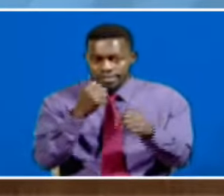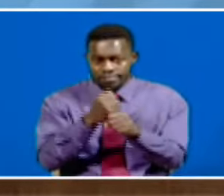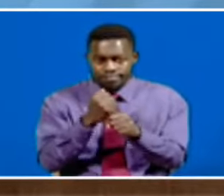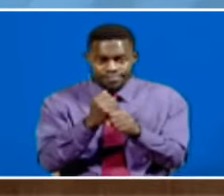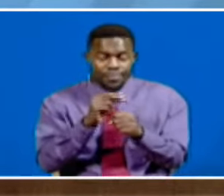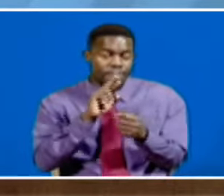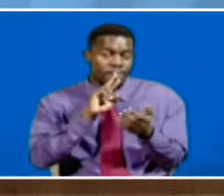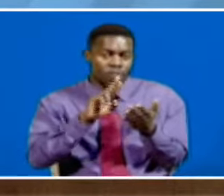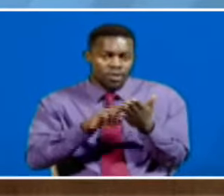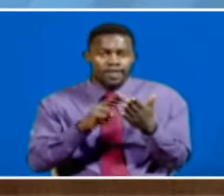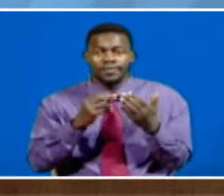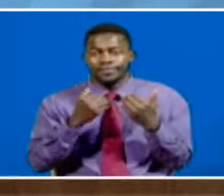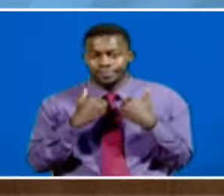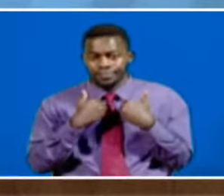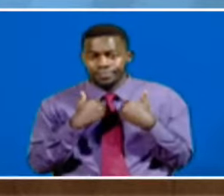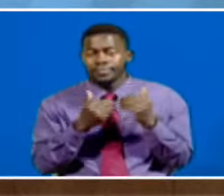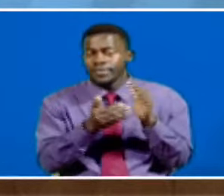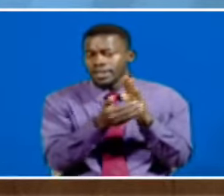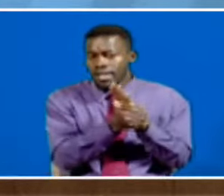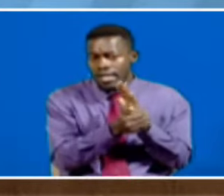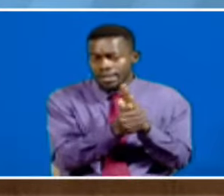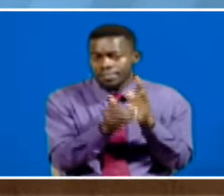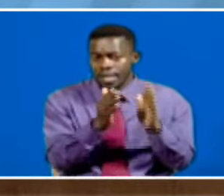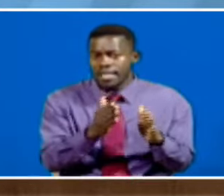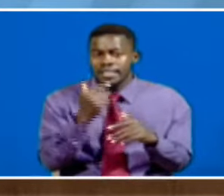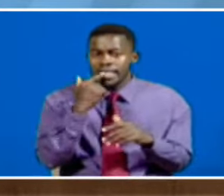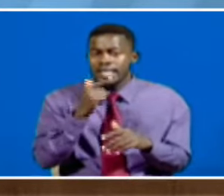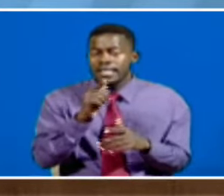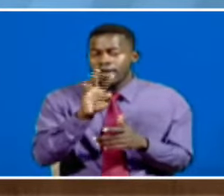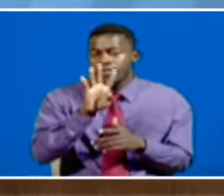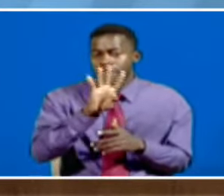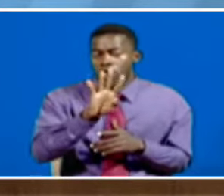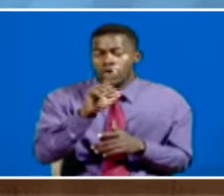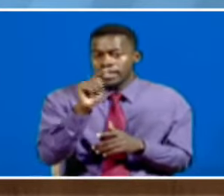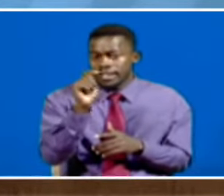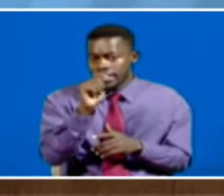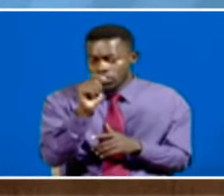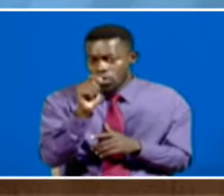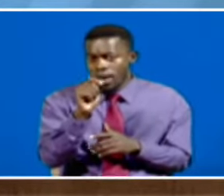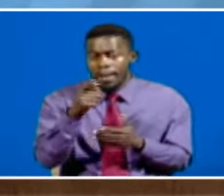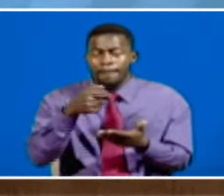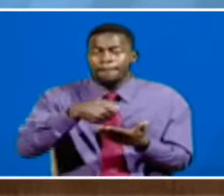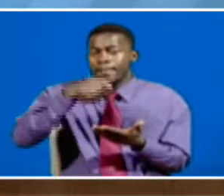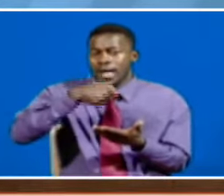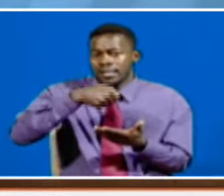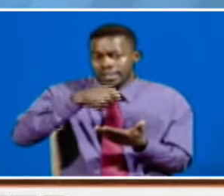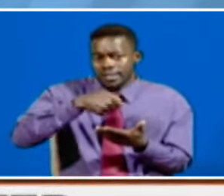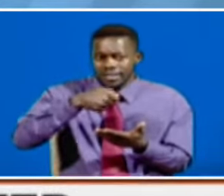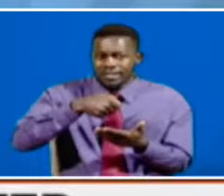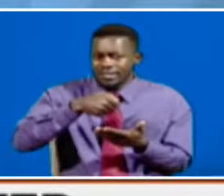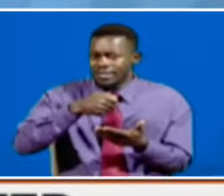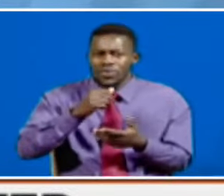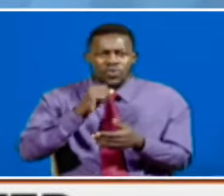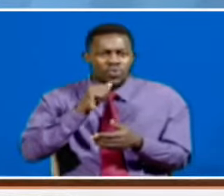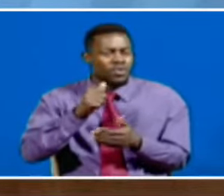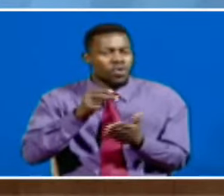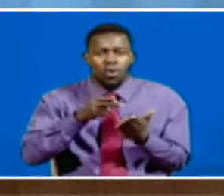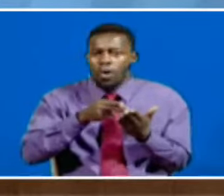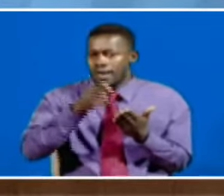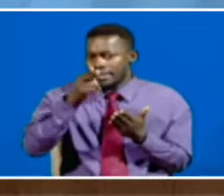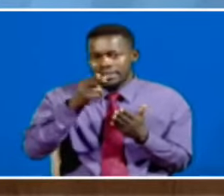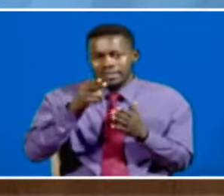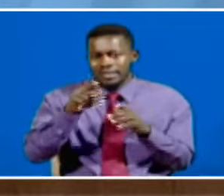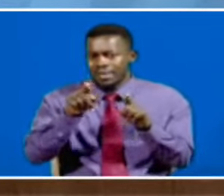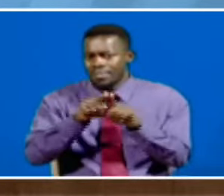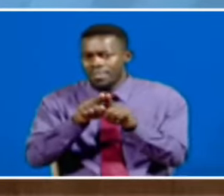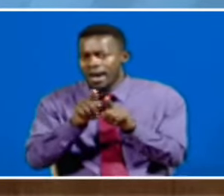reports, experts are terming the 4 trillion shilling budget statement so out of touch with reality that they ask it be